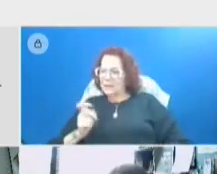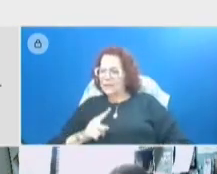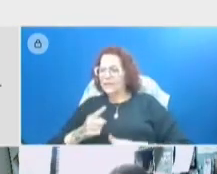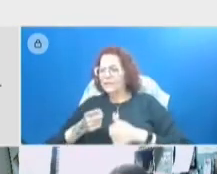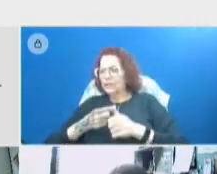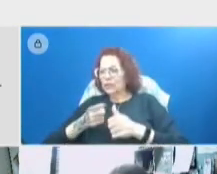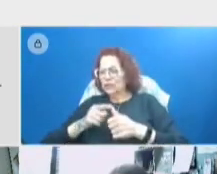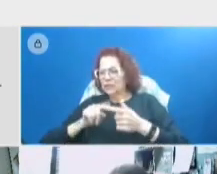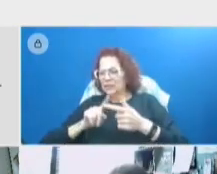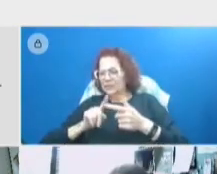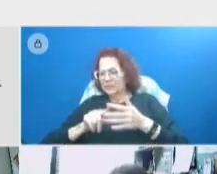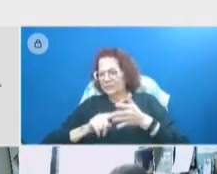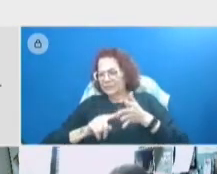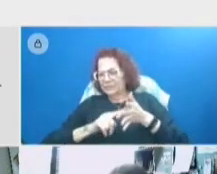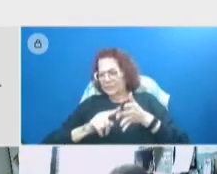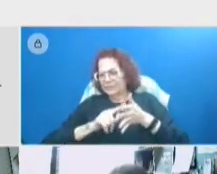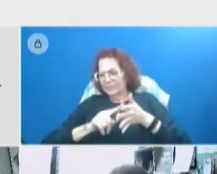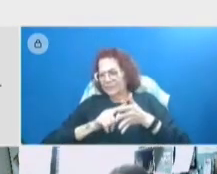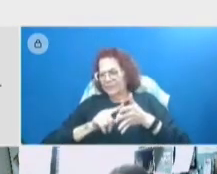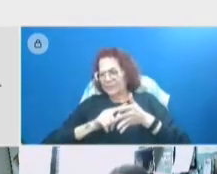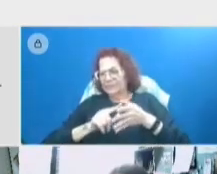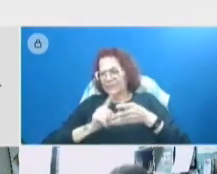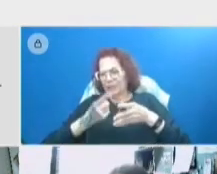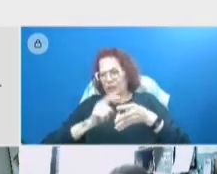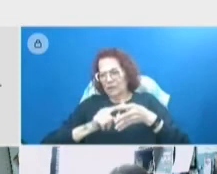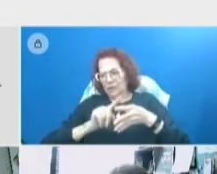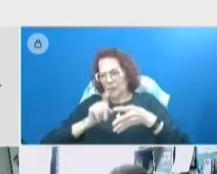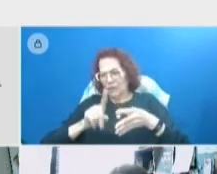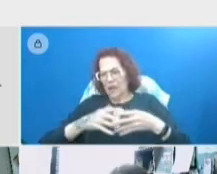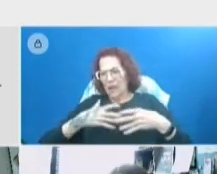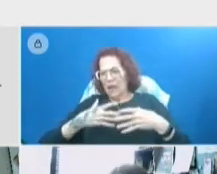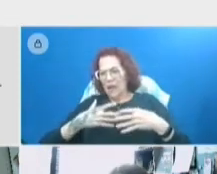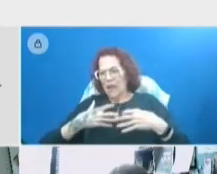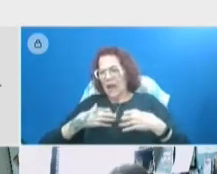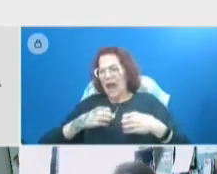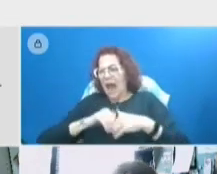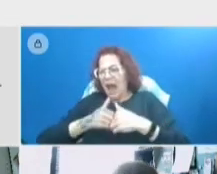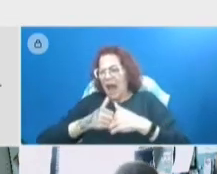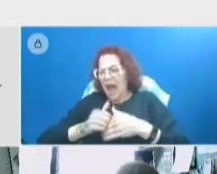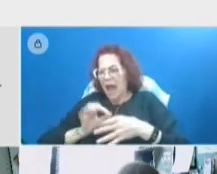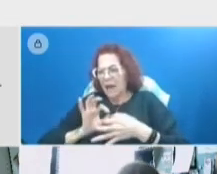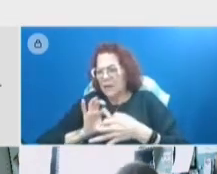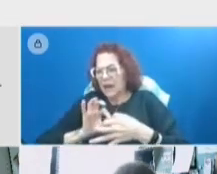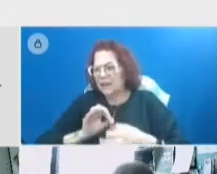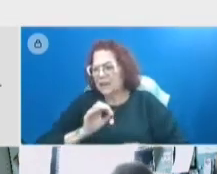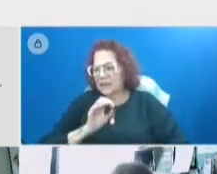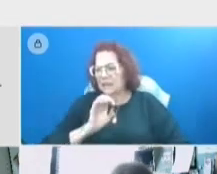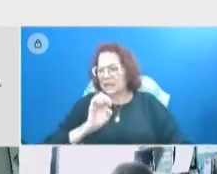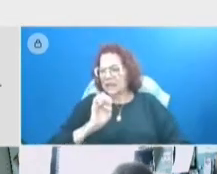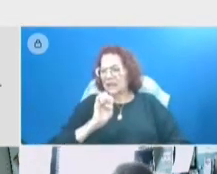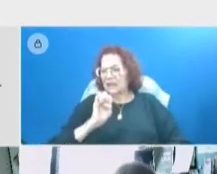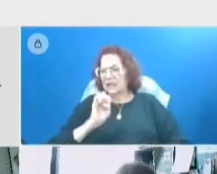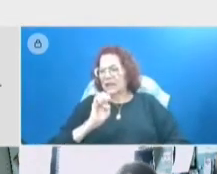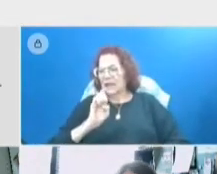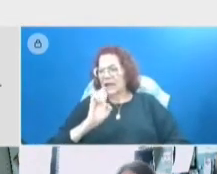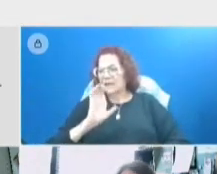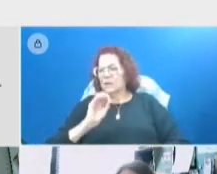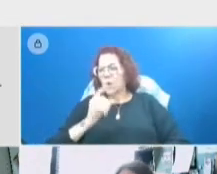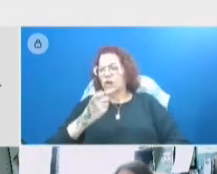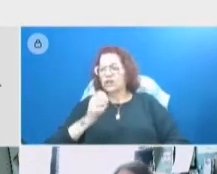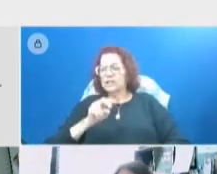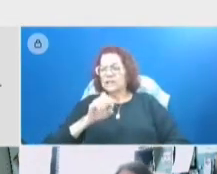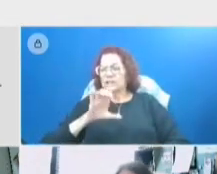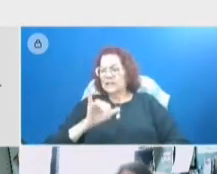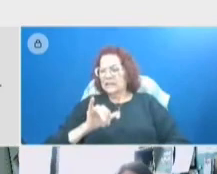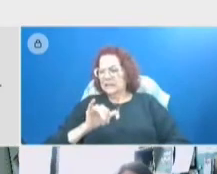related exigency bill. I'm just not clear how that's administered, and you know, how does